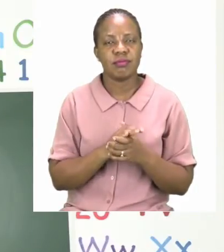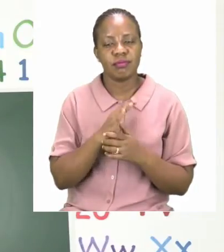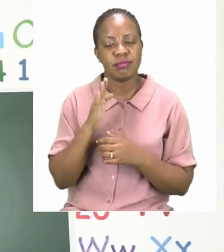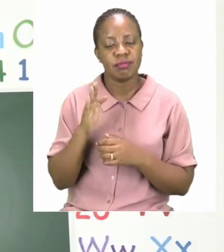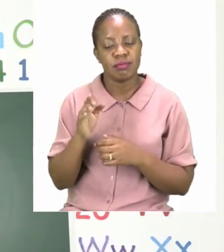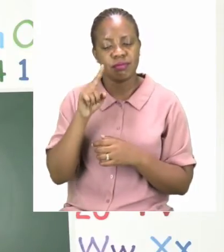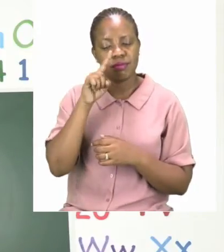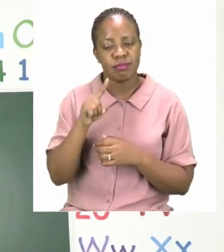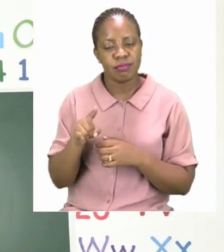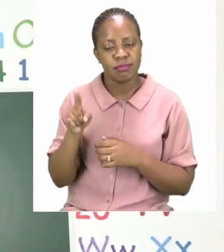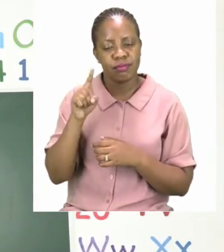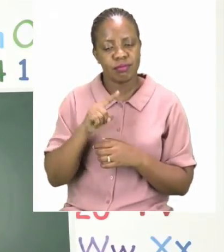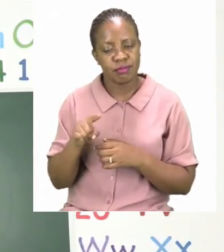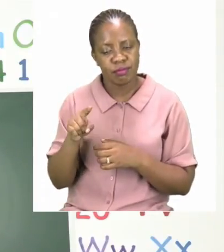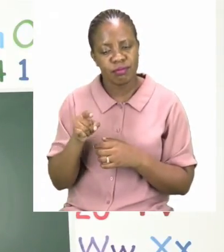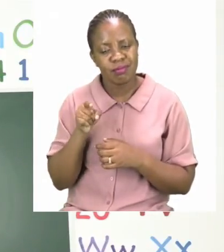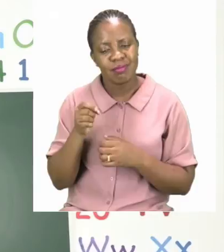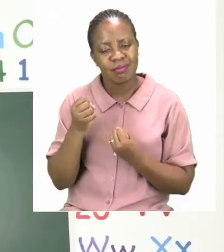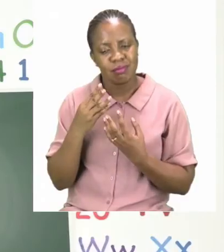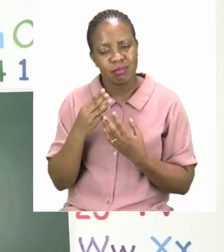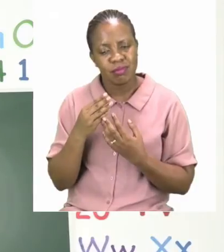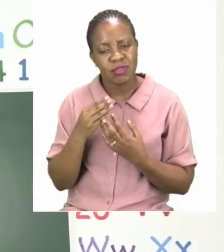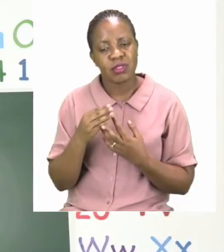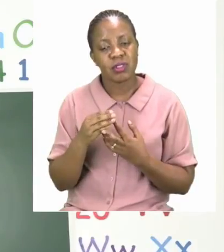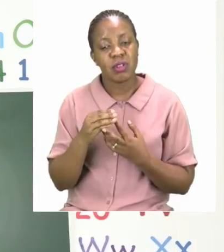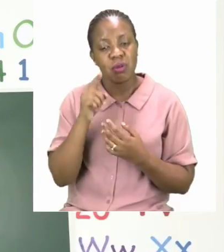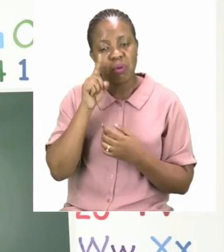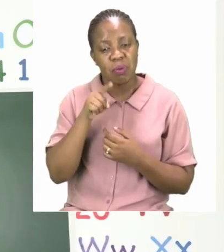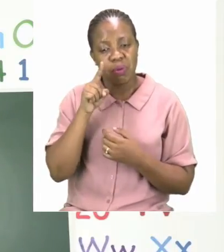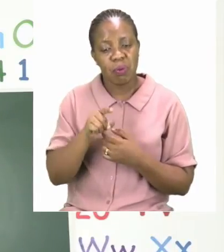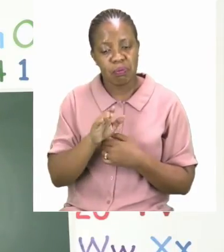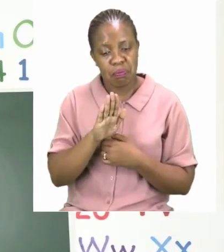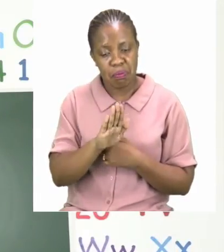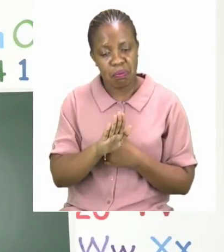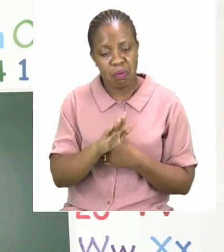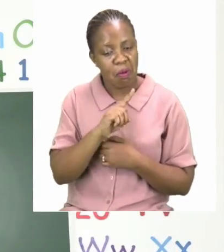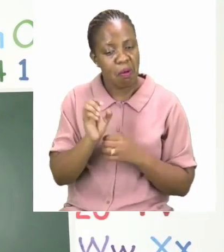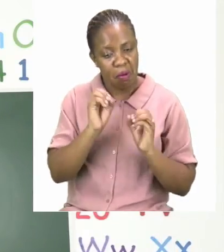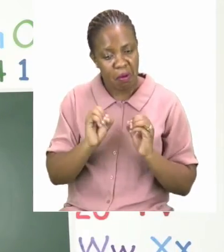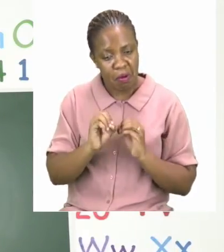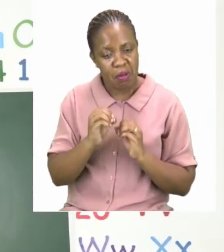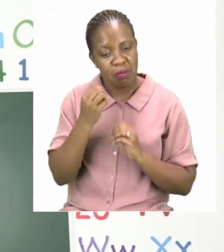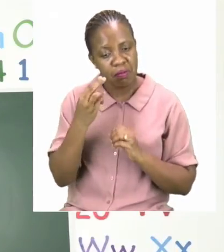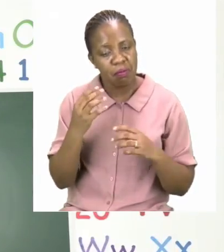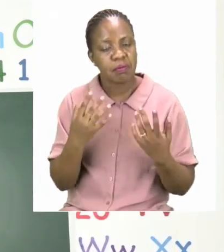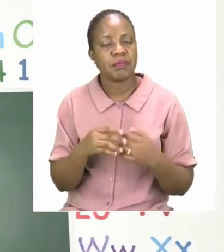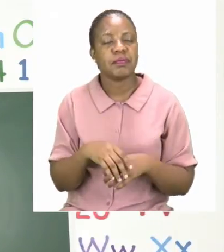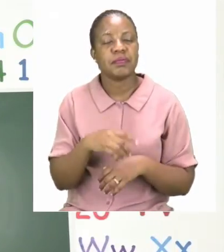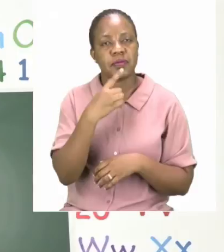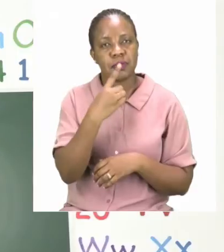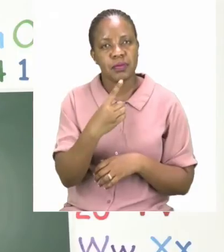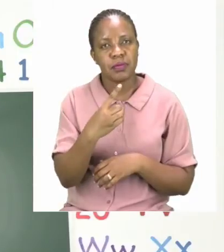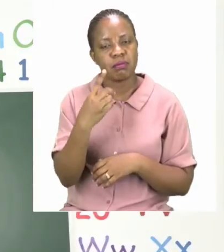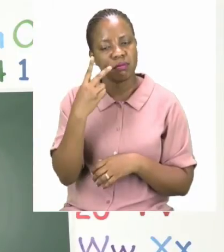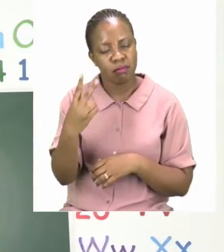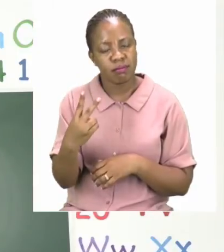that out, we are going to count the sticks that are left. Let's count together. 1,